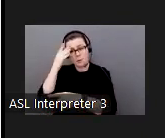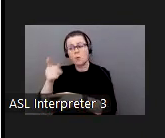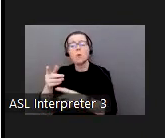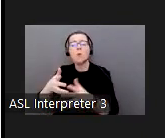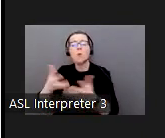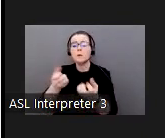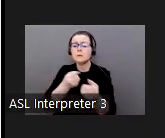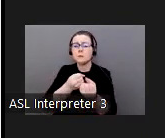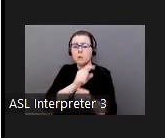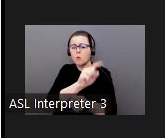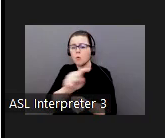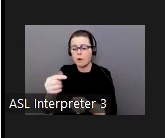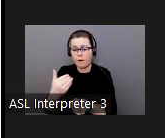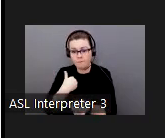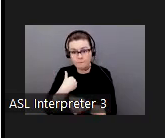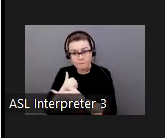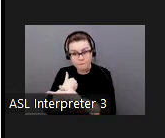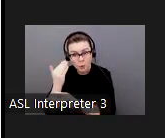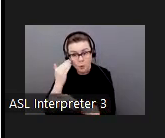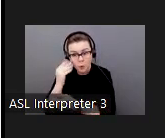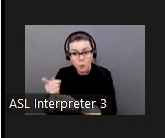does decide to leave, are there,